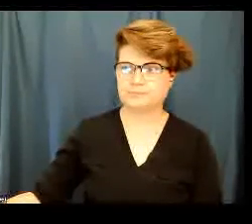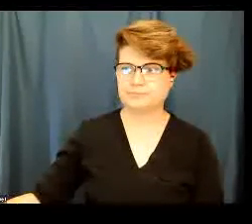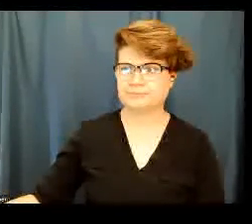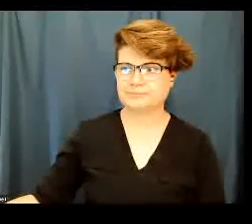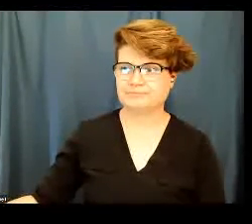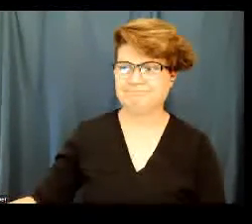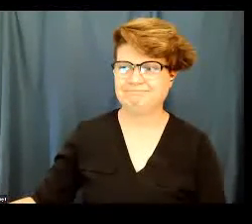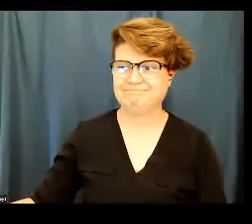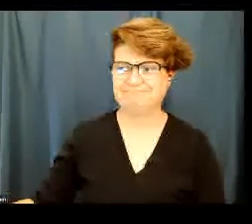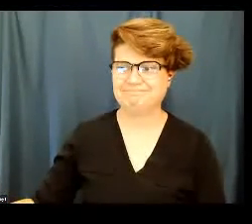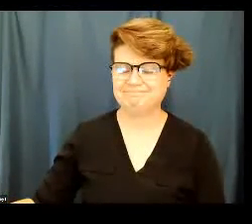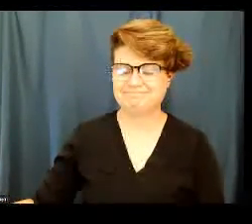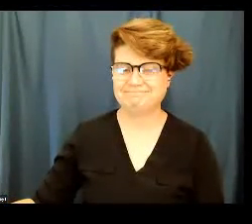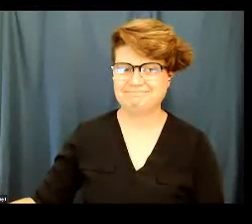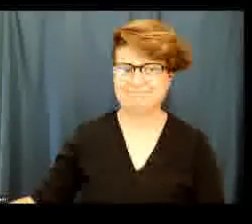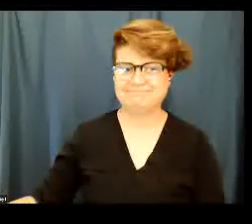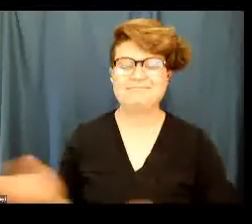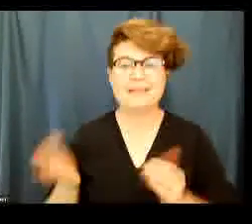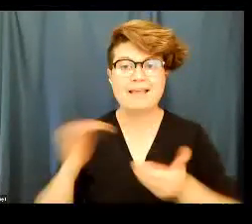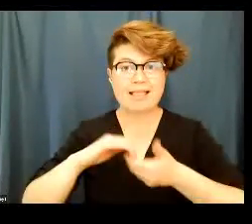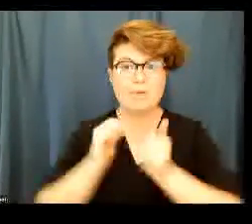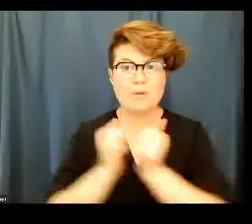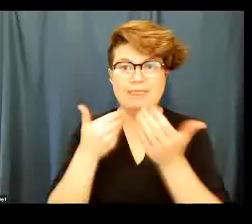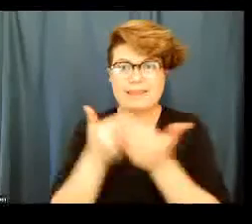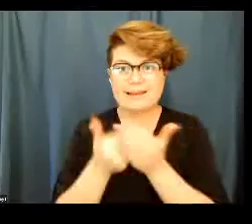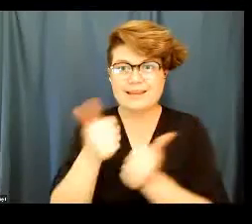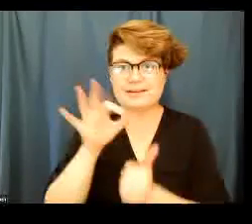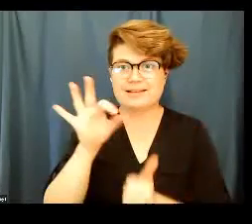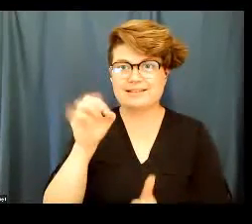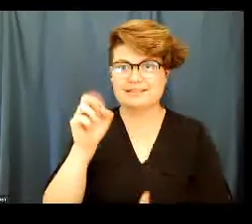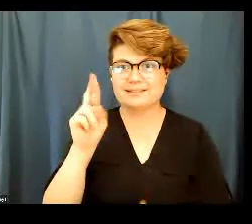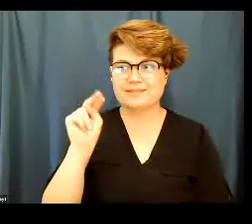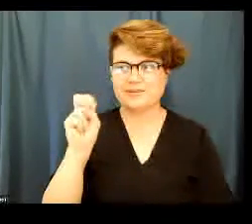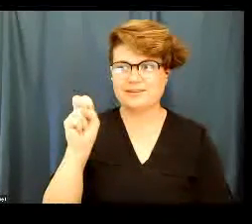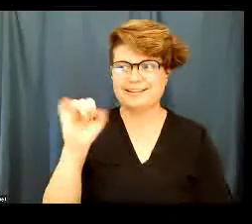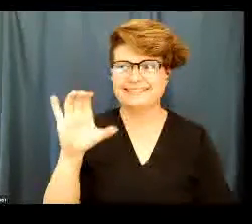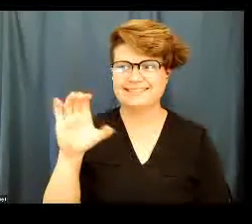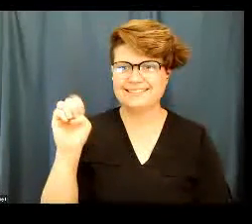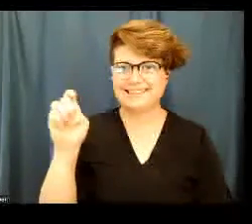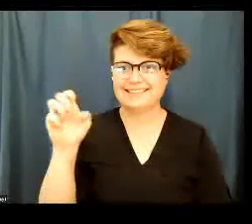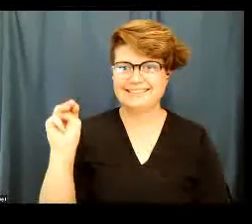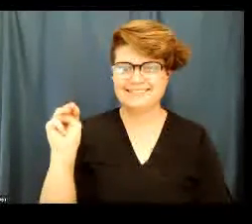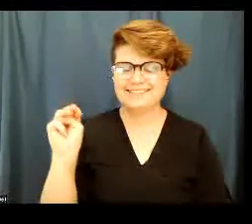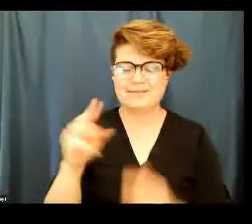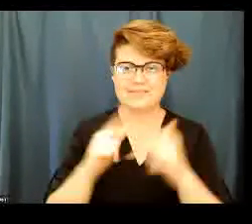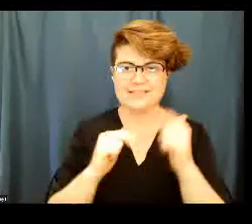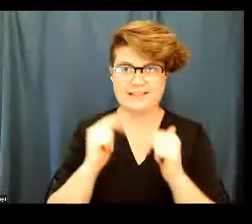Yeah, and they're collaborating with the nearest forensic exam facility. That's awesome too.